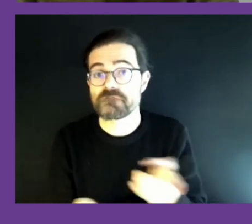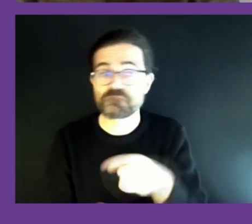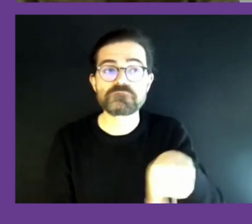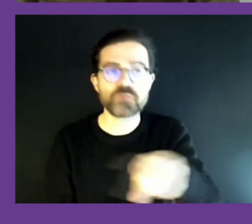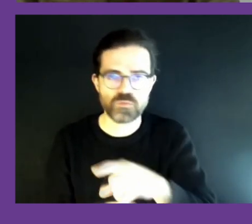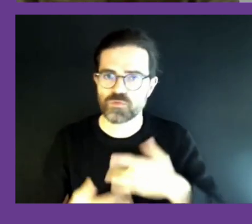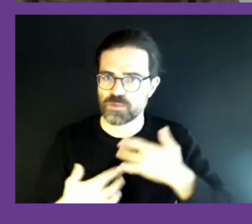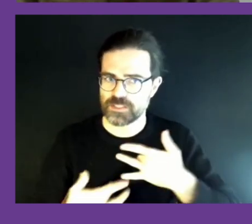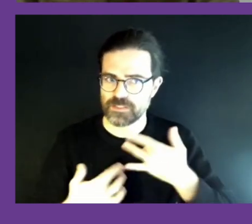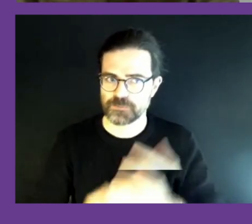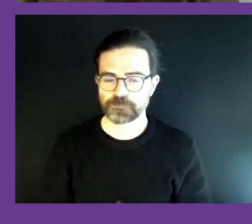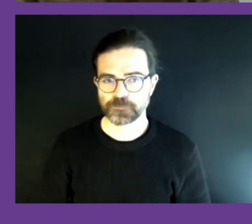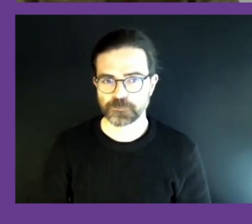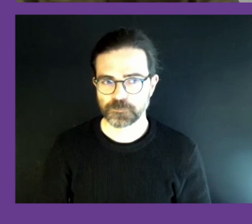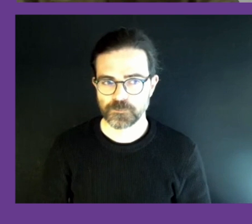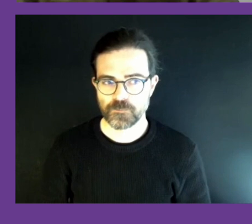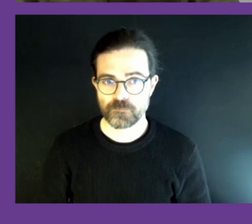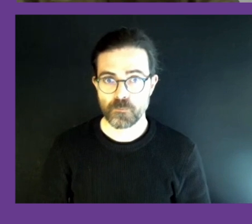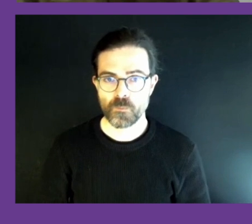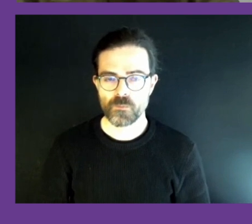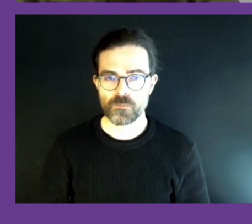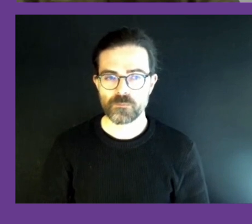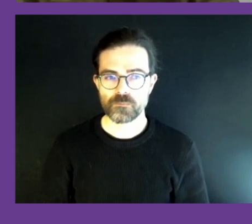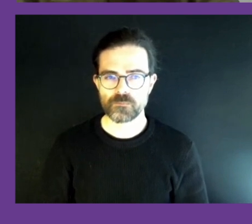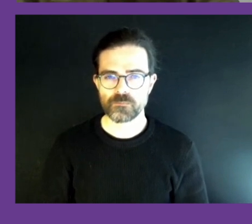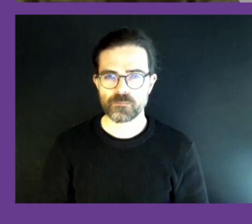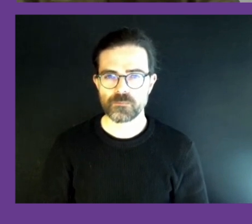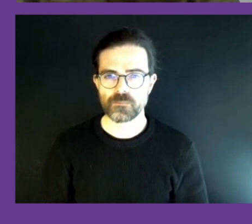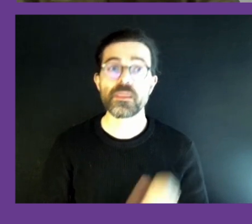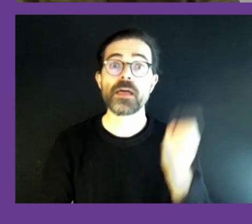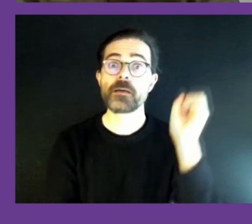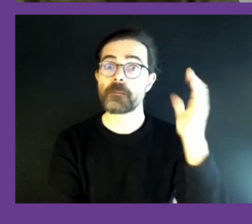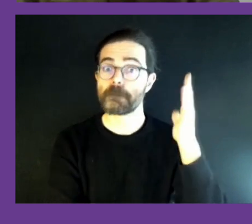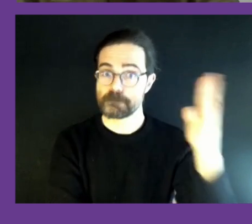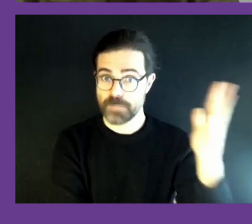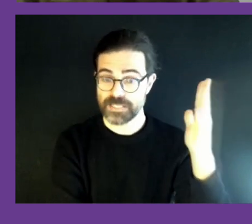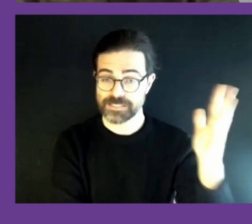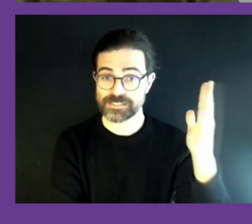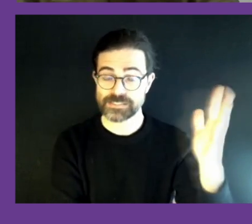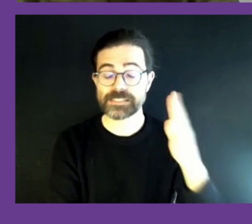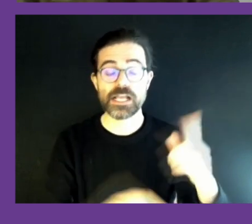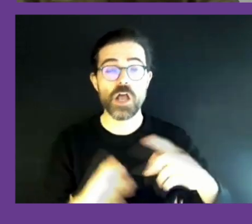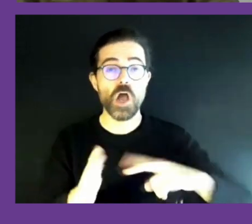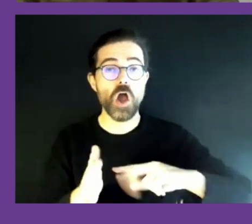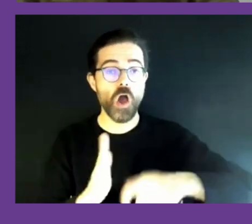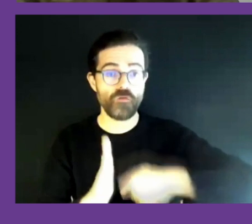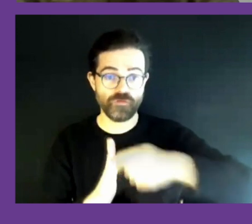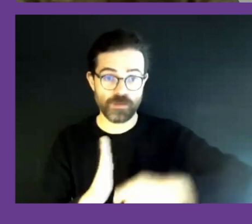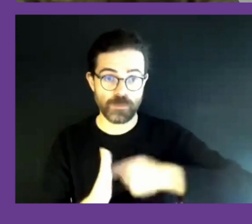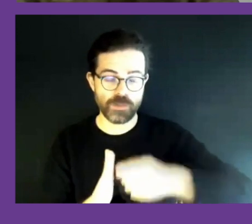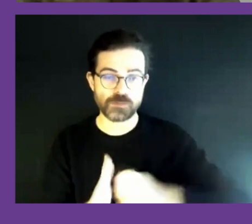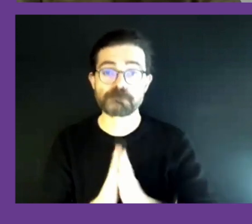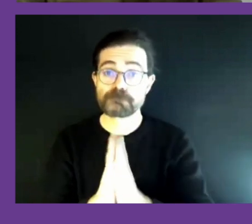general presentation of the project. If you have any questions, as Chiara said, please do not hesitate to put them in the